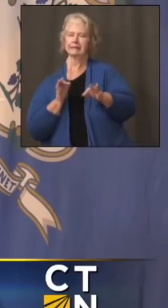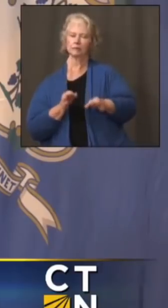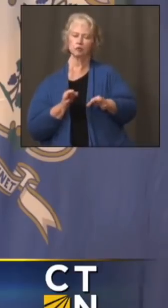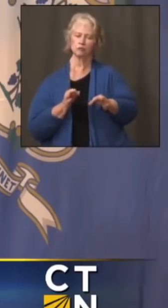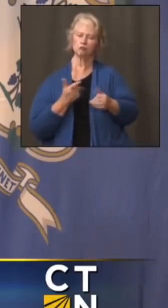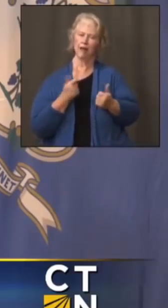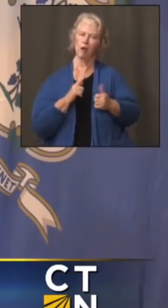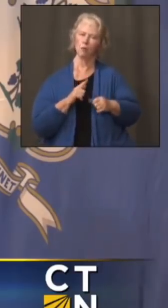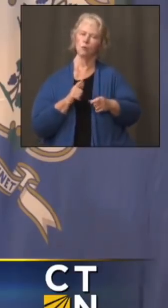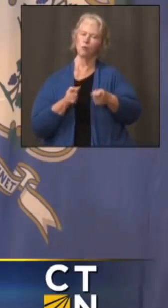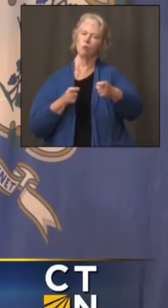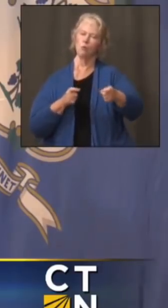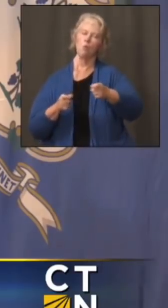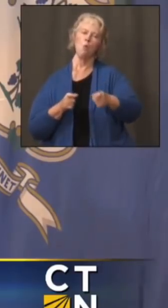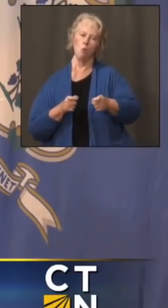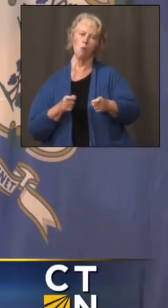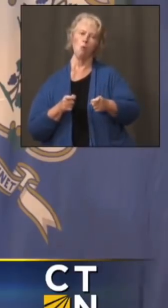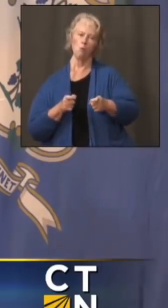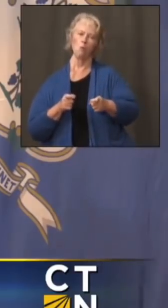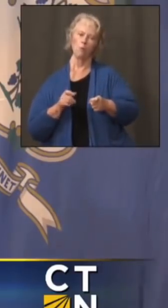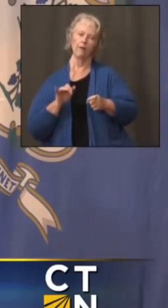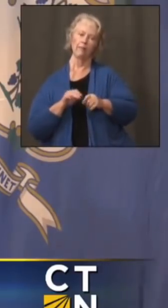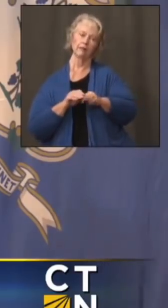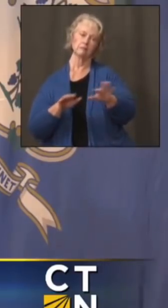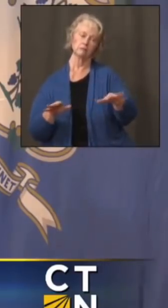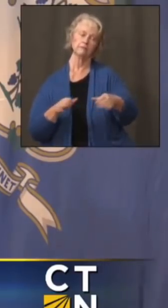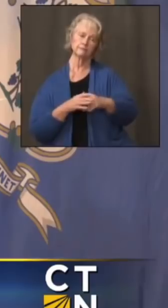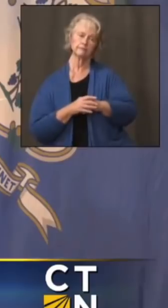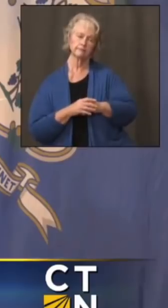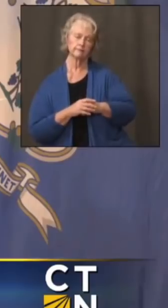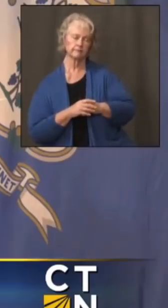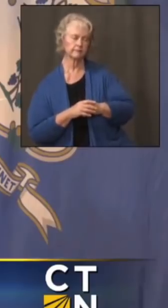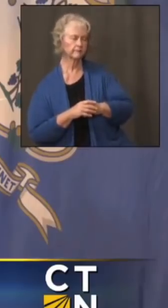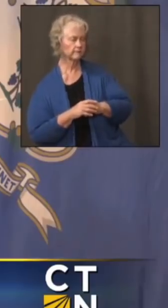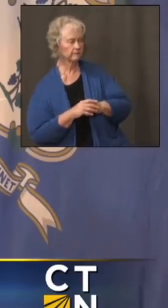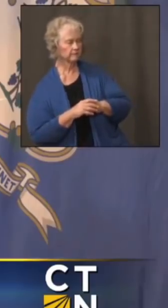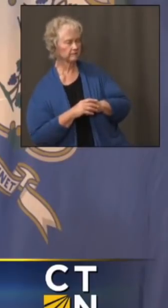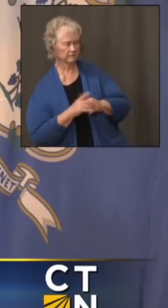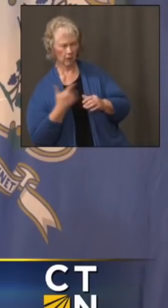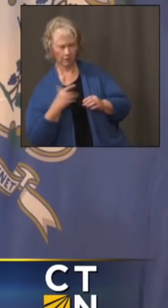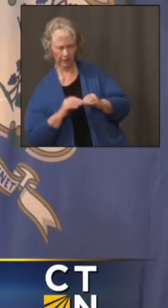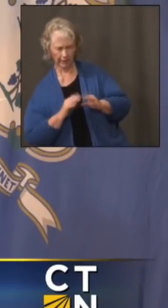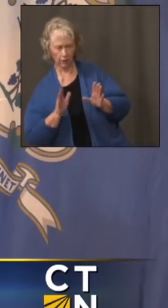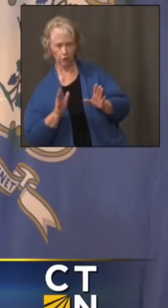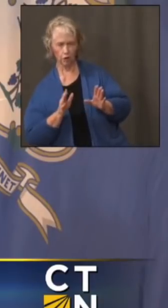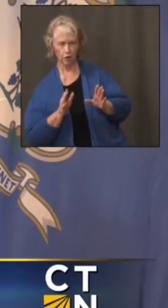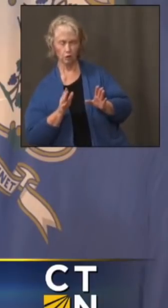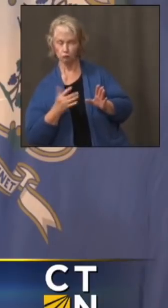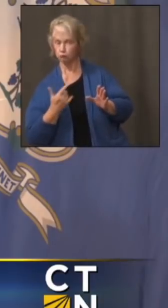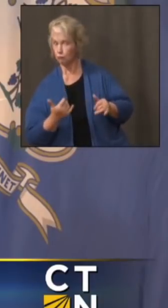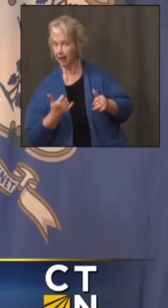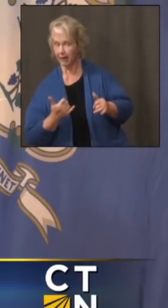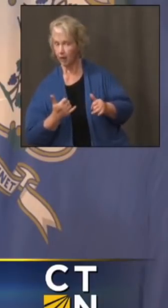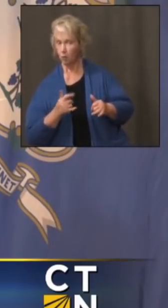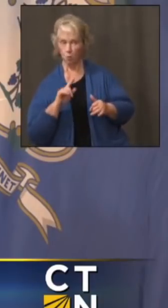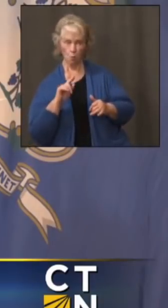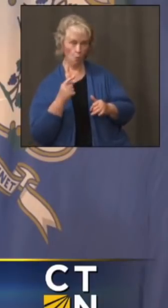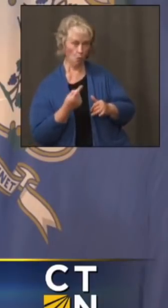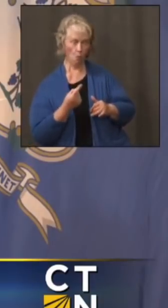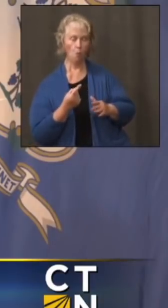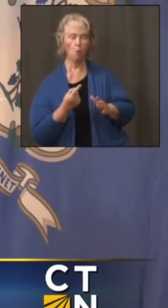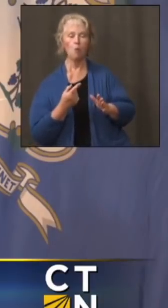that pandemic under control within their borders. And just to be clear, the only thing on the table right now is giving